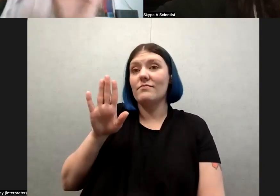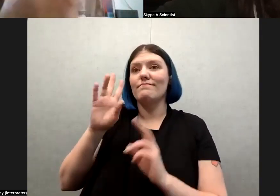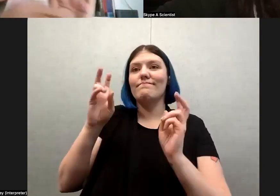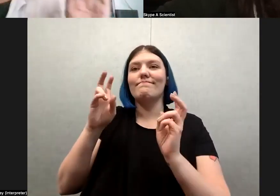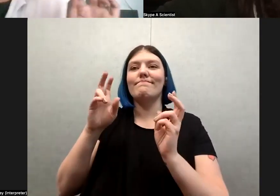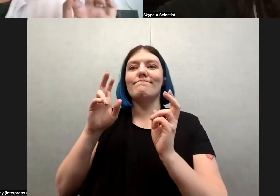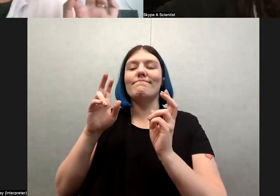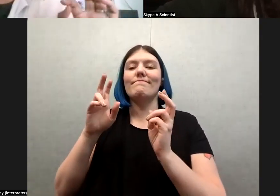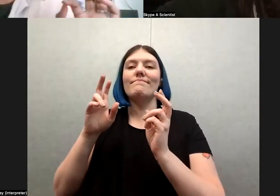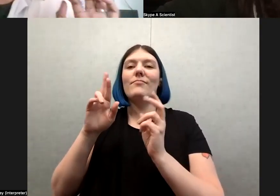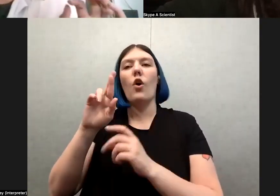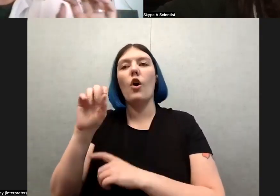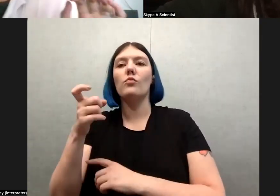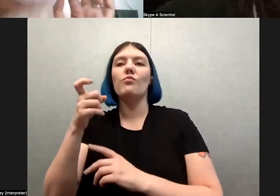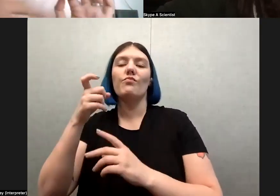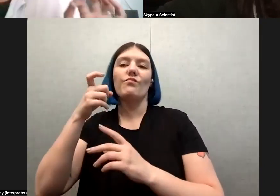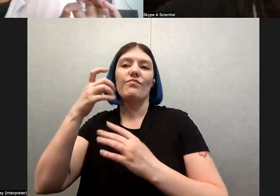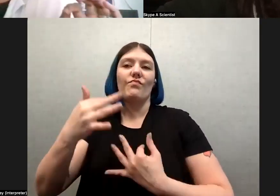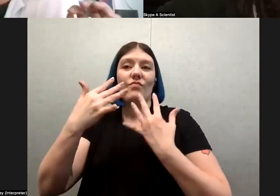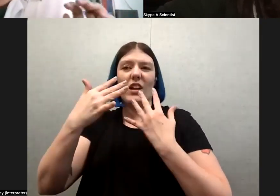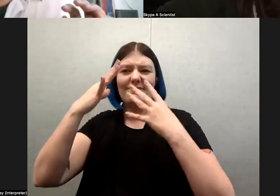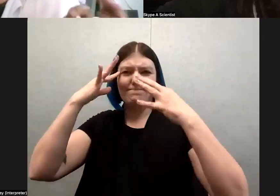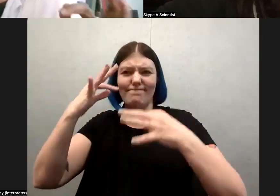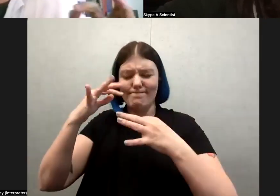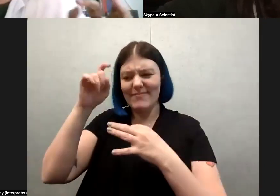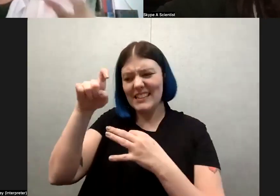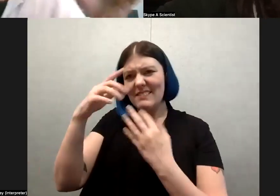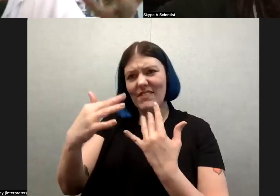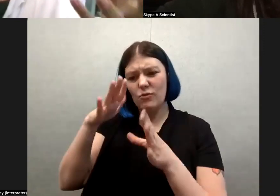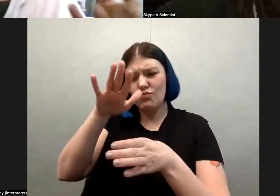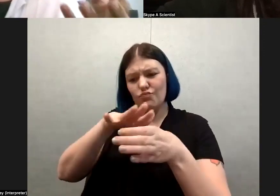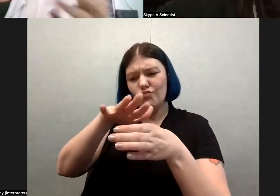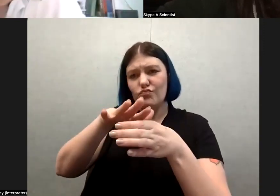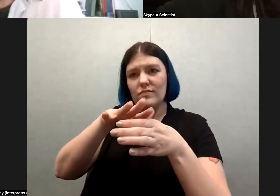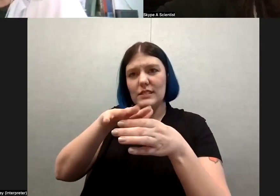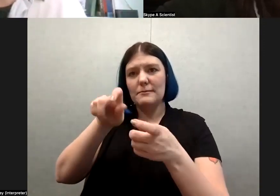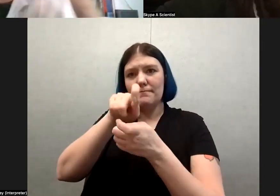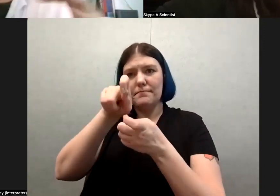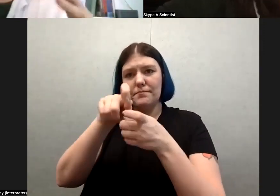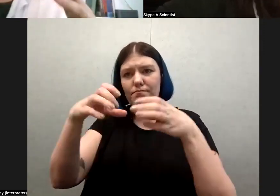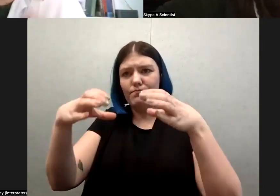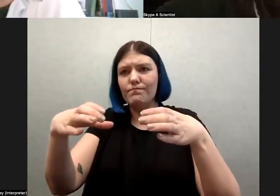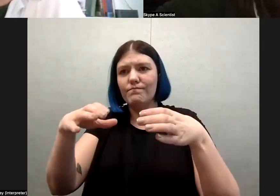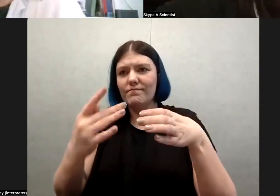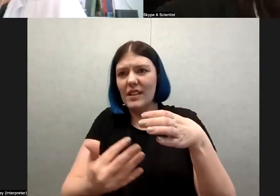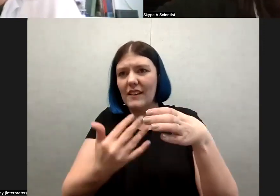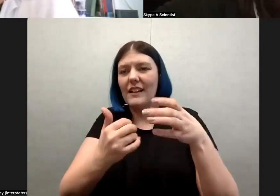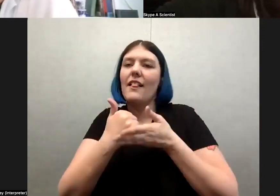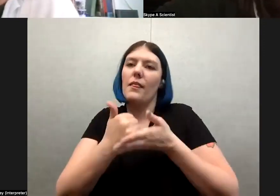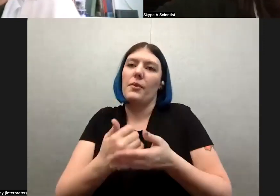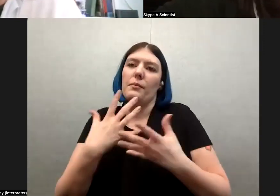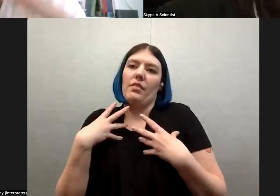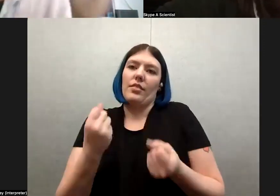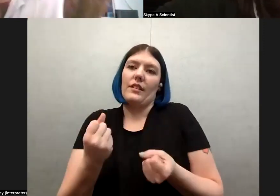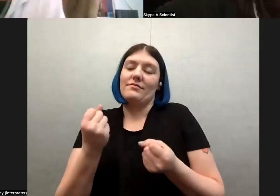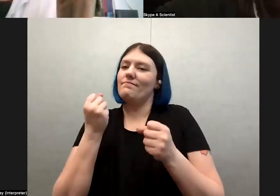they burn a certain area of the Everglades, a certain area of these kind of wetland prairies to keep them healthy. And they make sure to do that